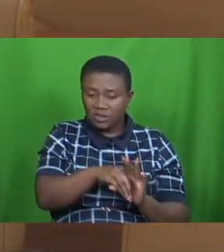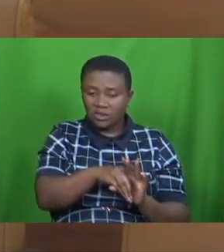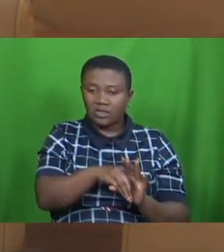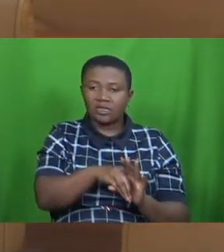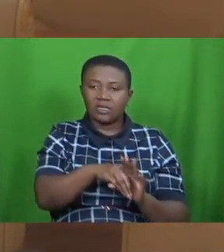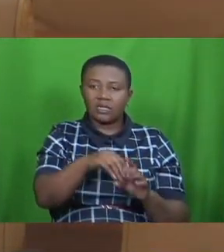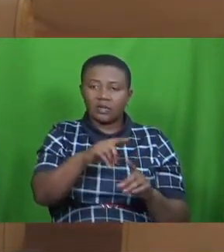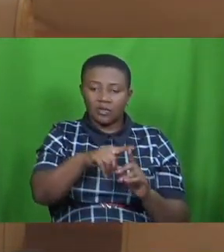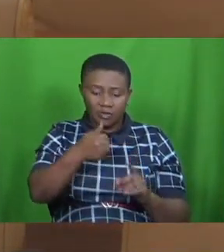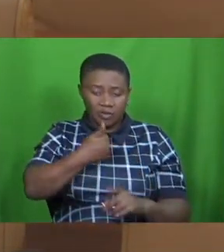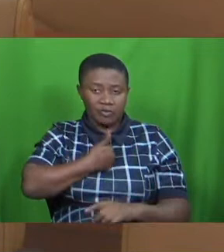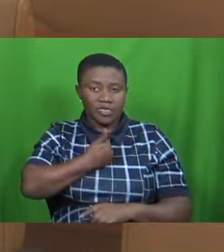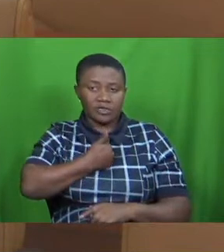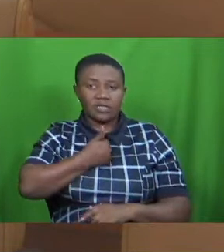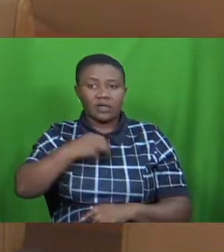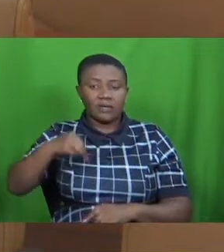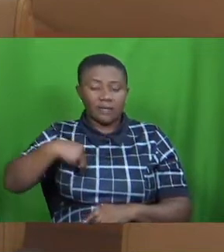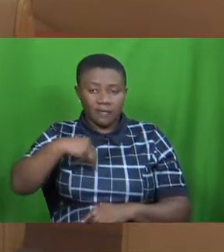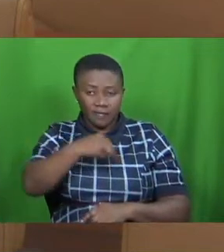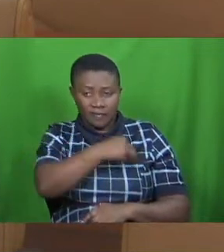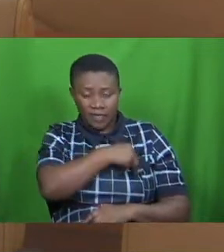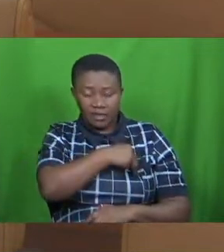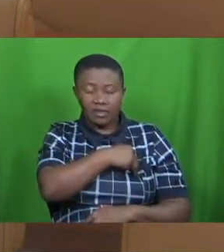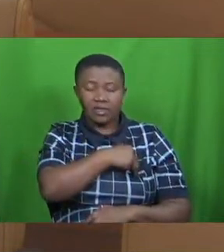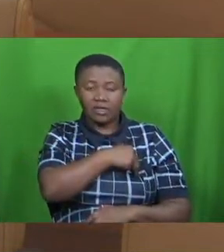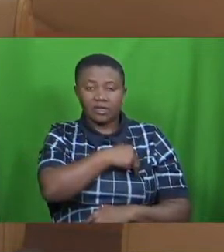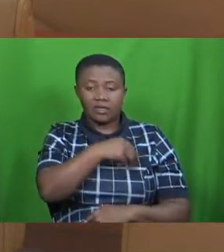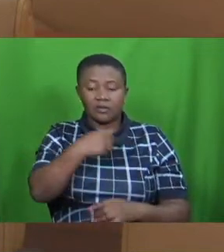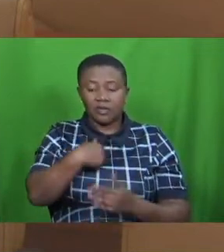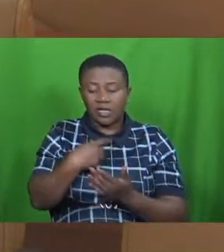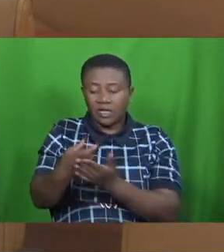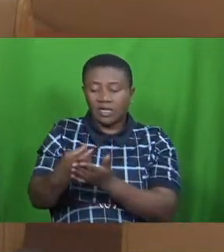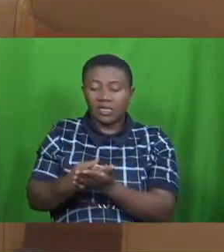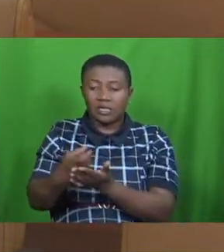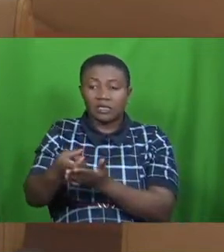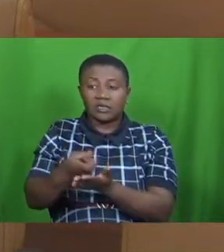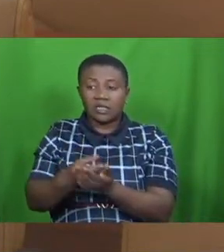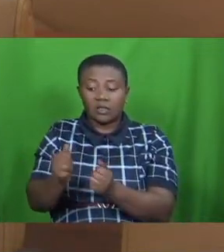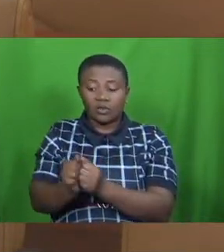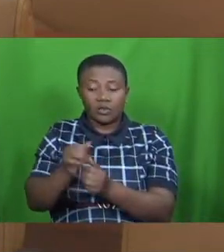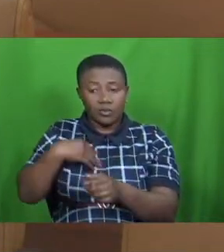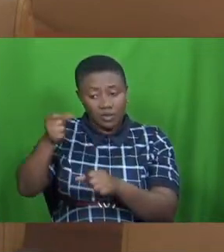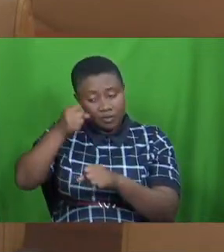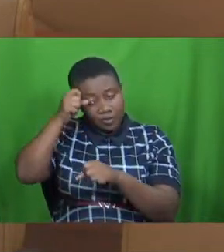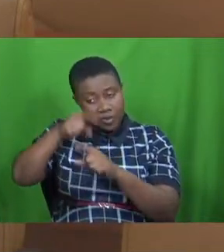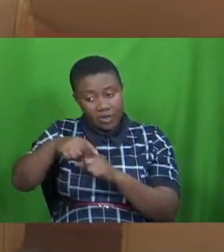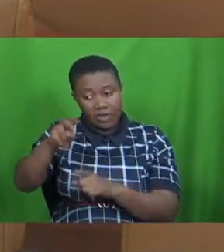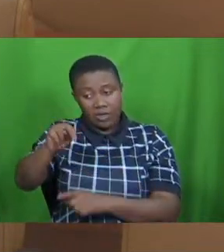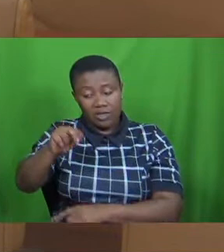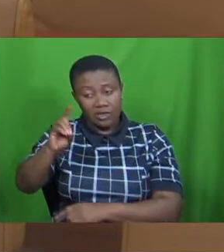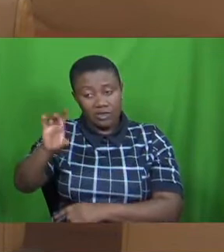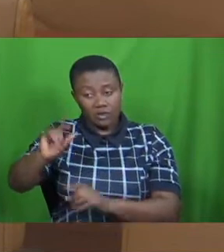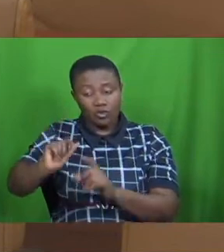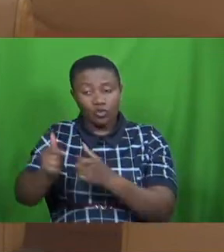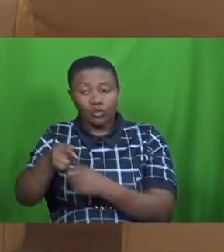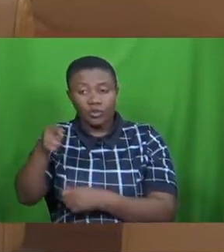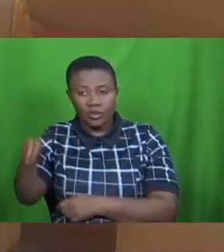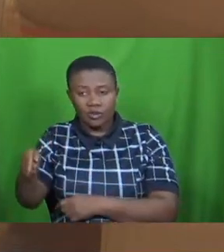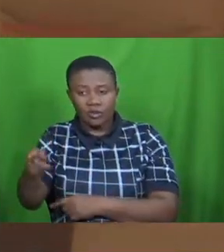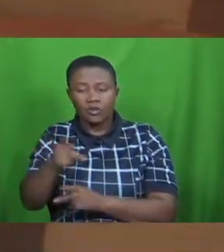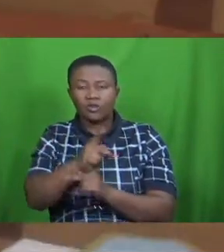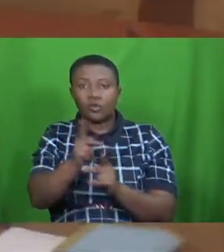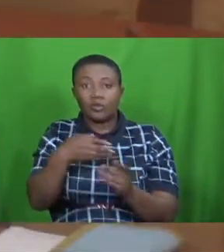Committee. I've related duly to my colleagues in leadership, and hence we will seek your